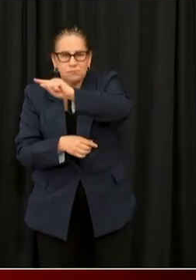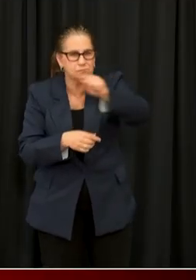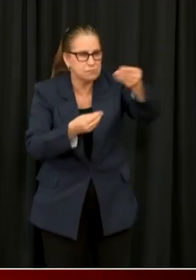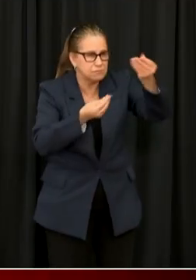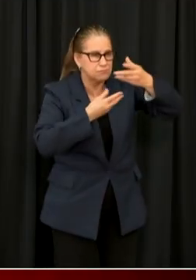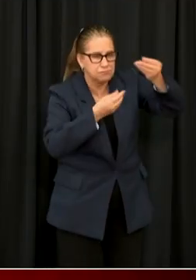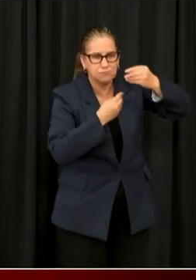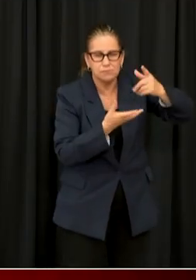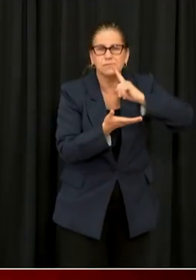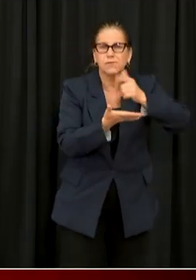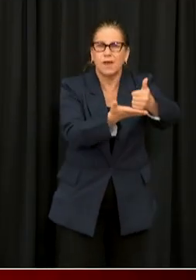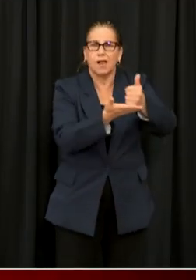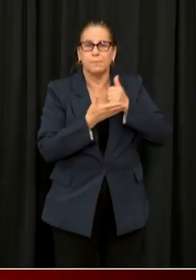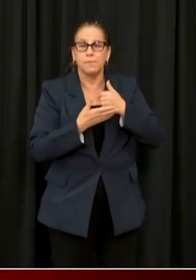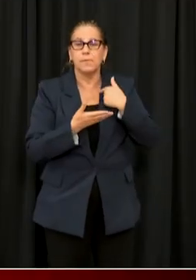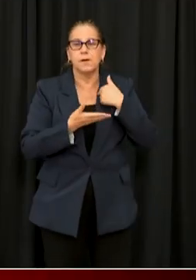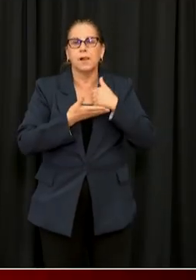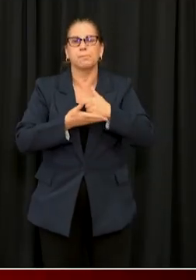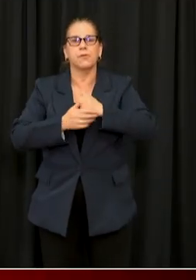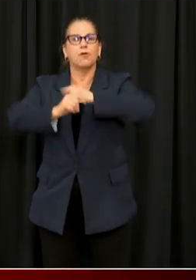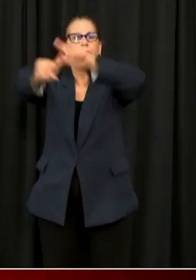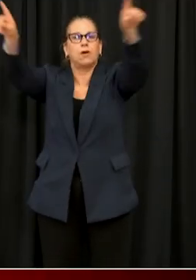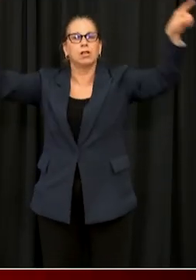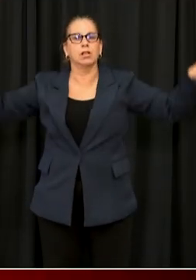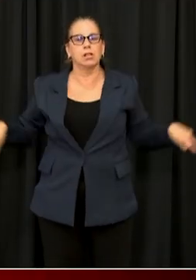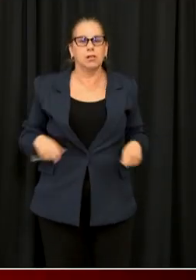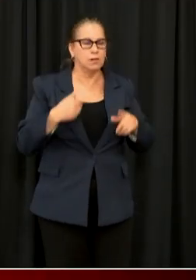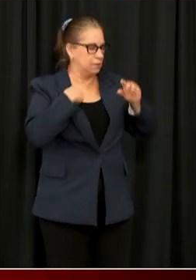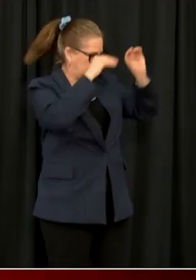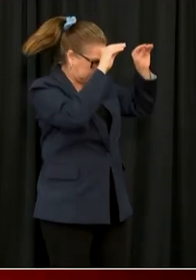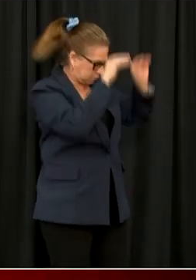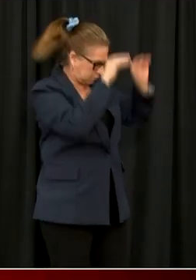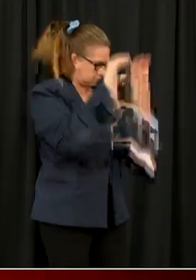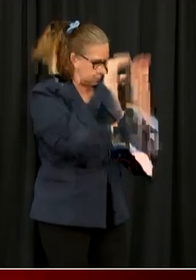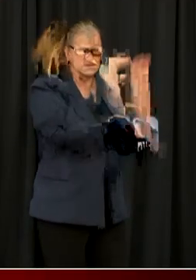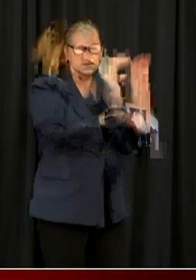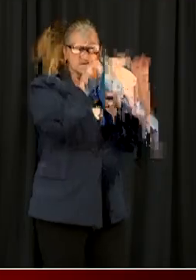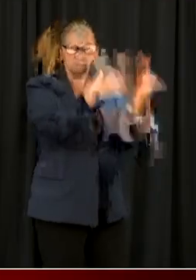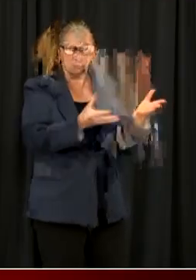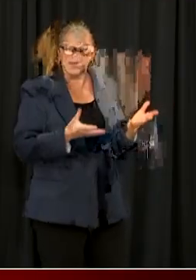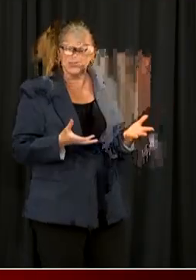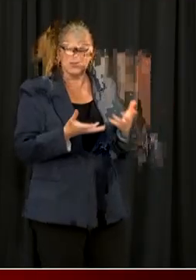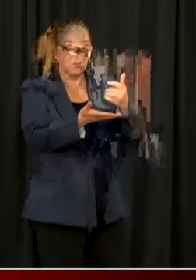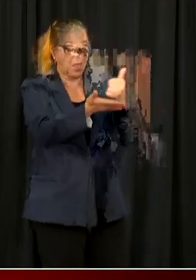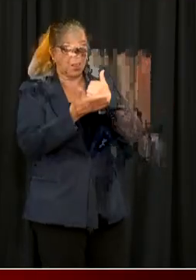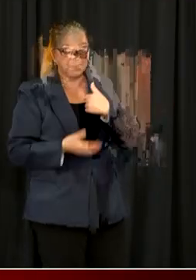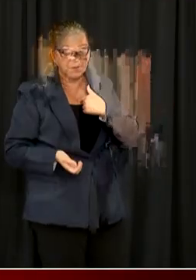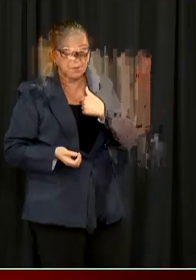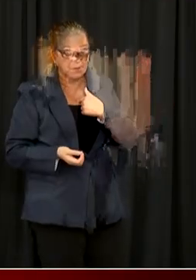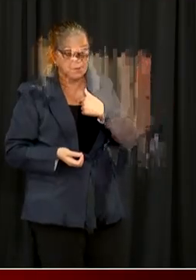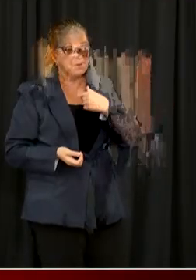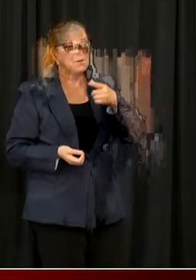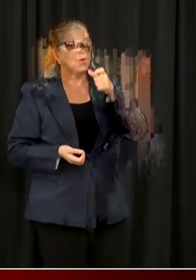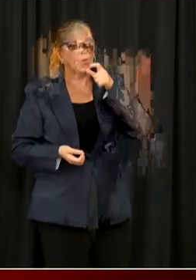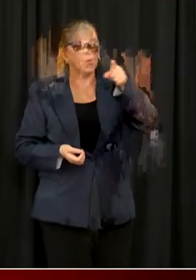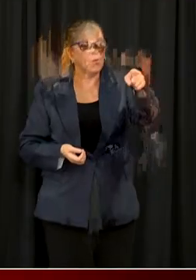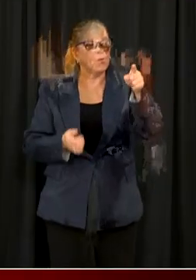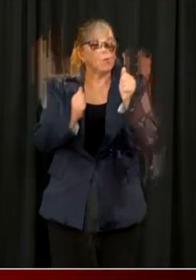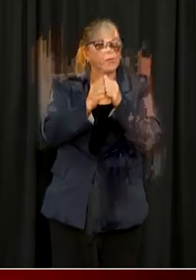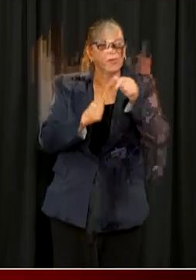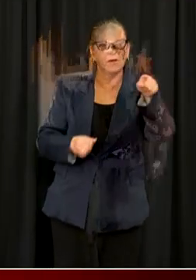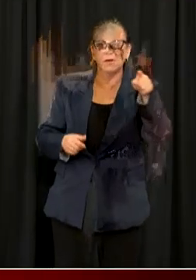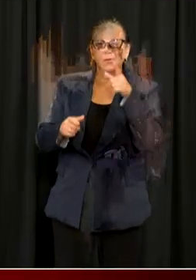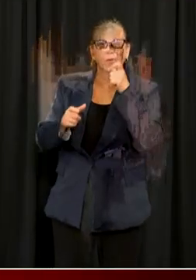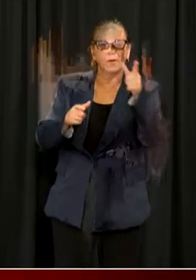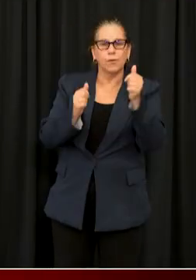thing. Because that's the work that really helps us to be able to know who to contact, how to reach out to people, even people being willing to